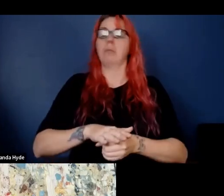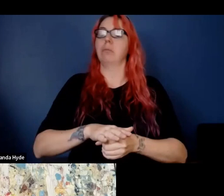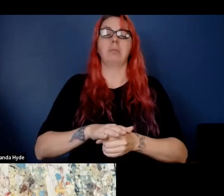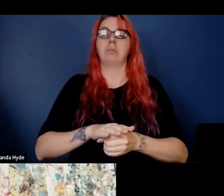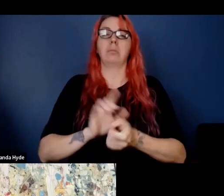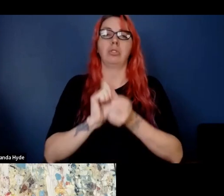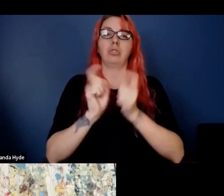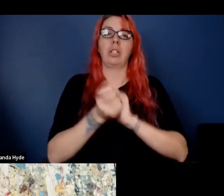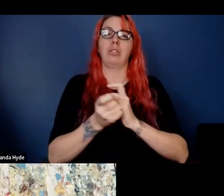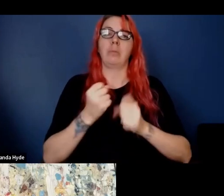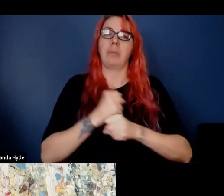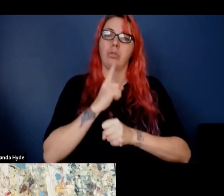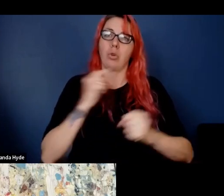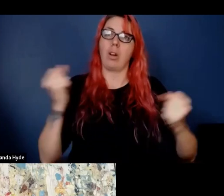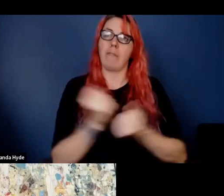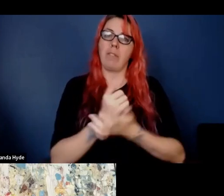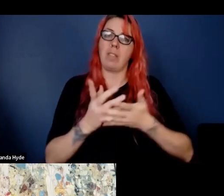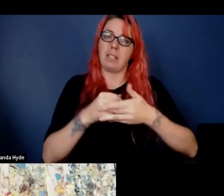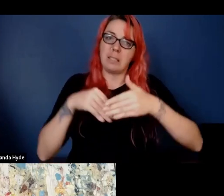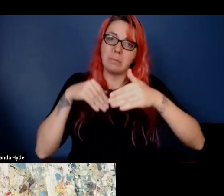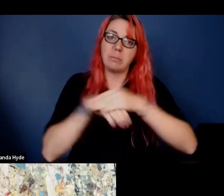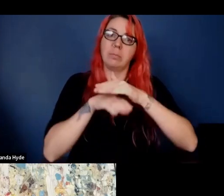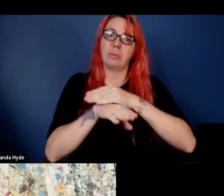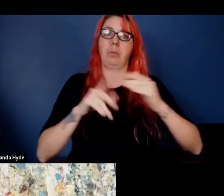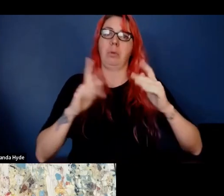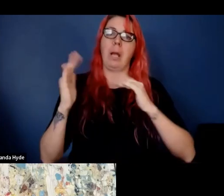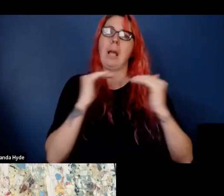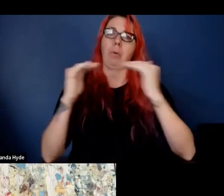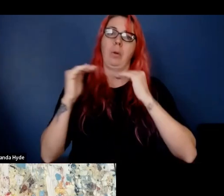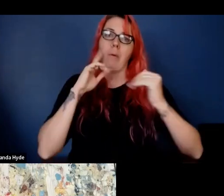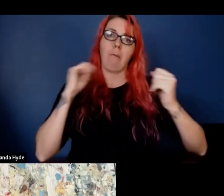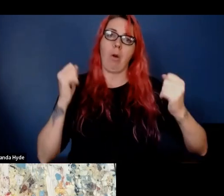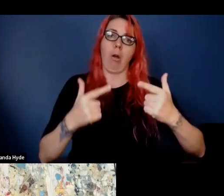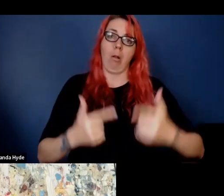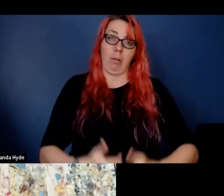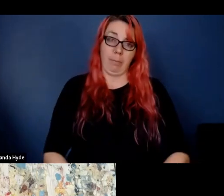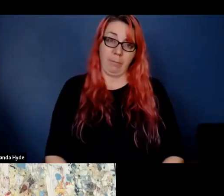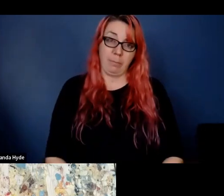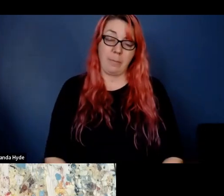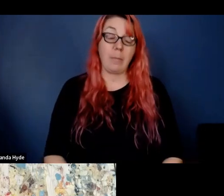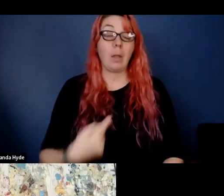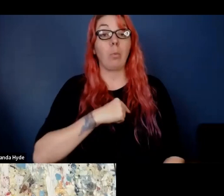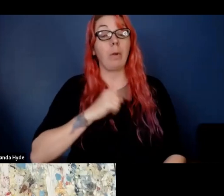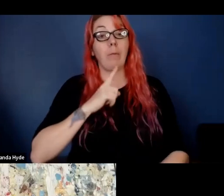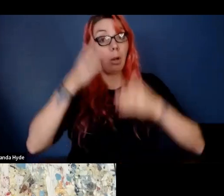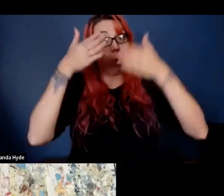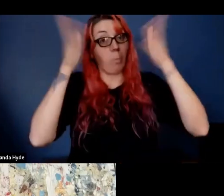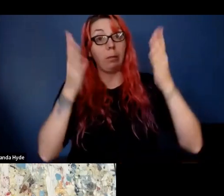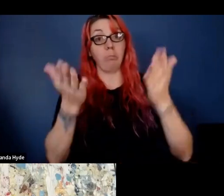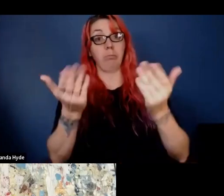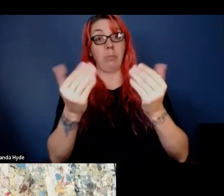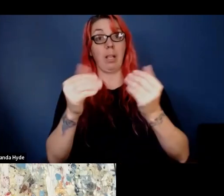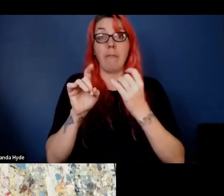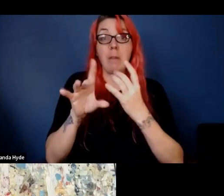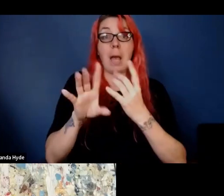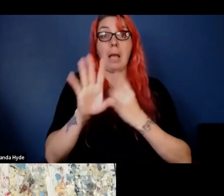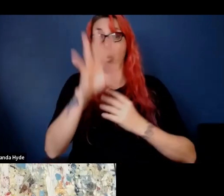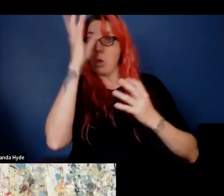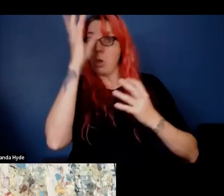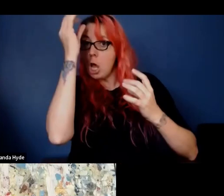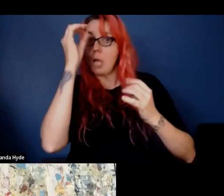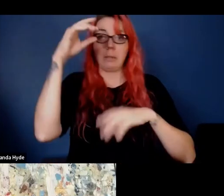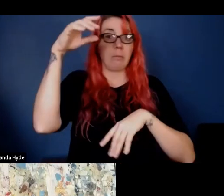and accessible. We hope to receive your feedback and guidance as this work continues. Okay, as usual,